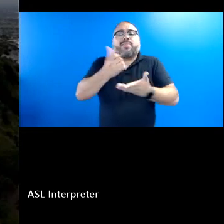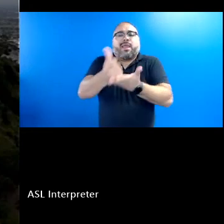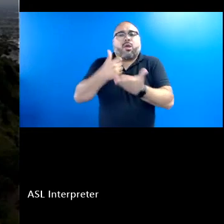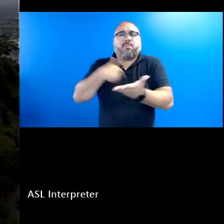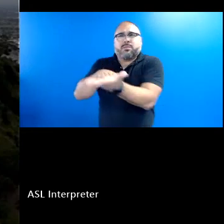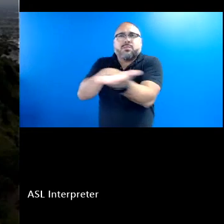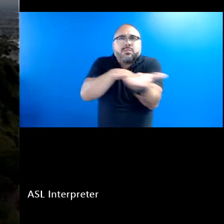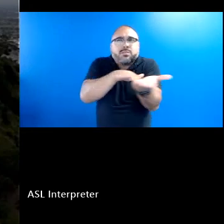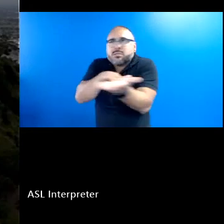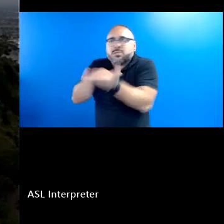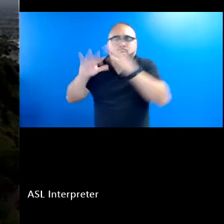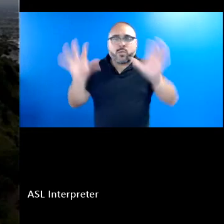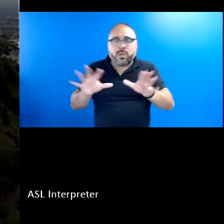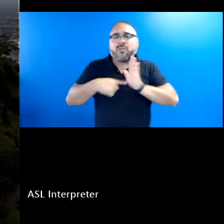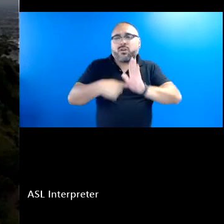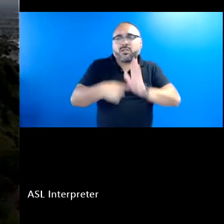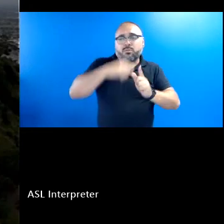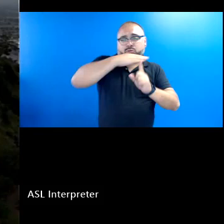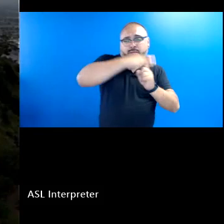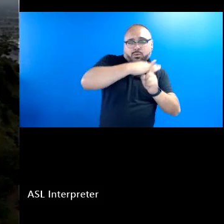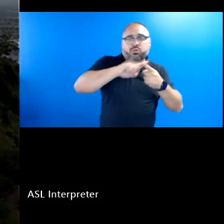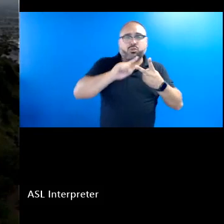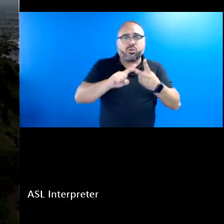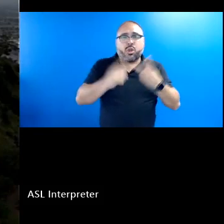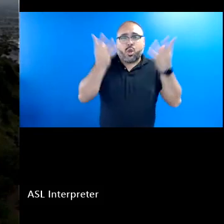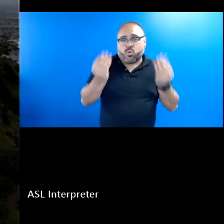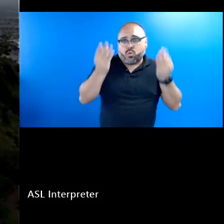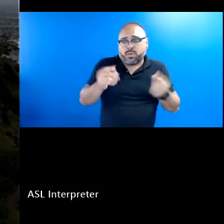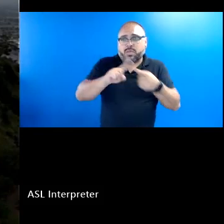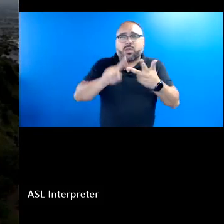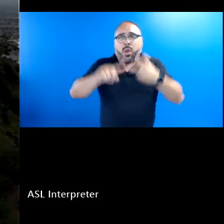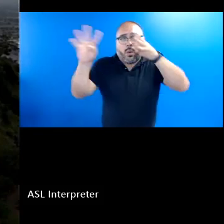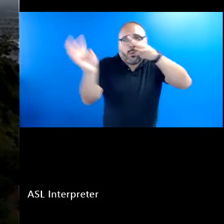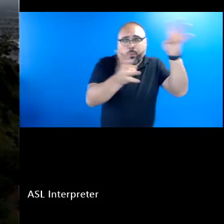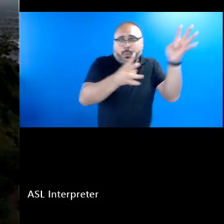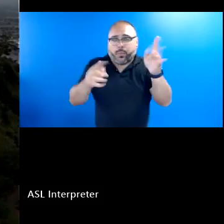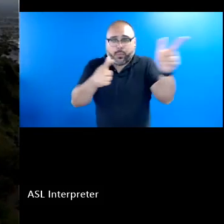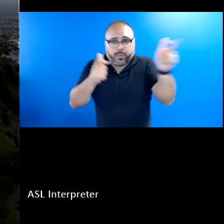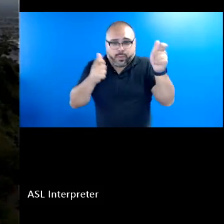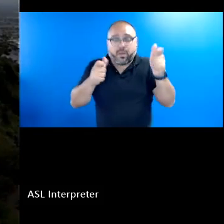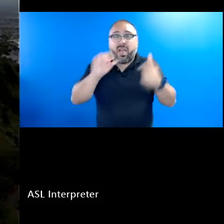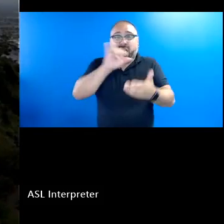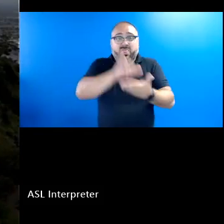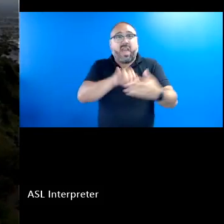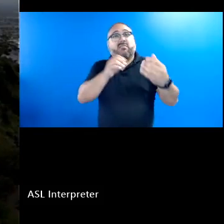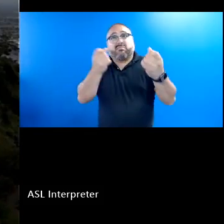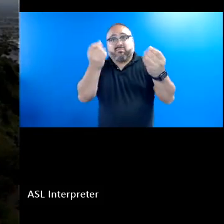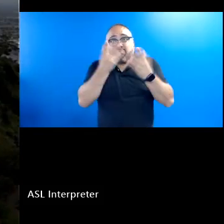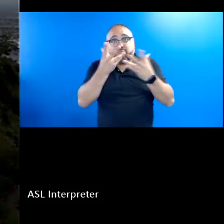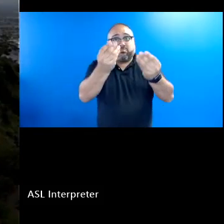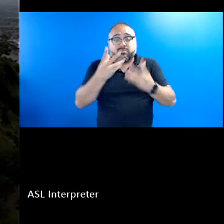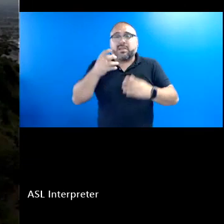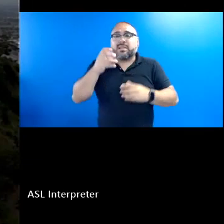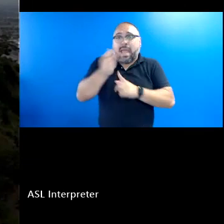such as temperature, humidity, and of course, wind speed. That gives us feedback every 10 minutes, and that helps us